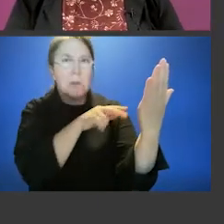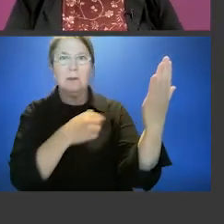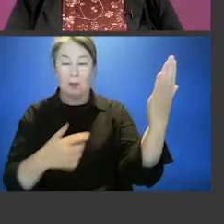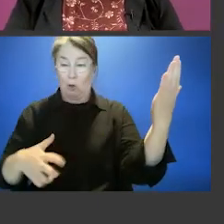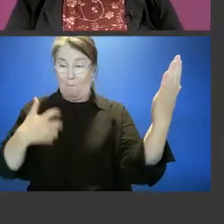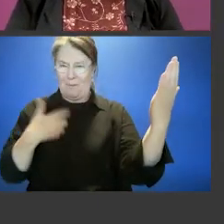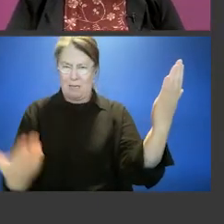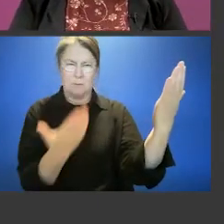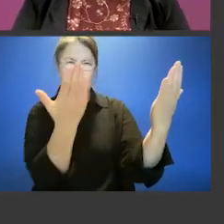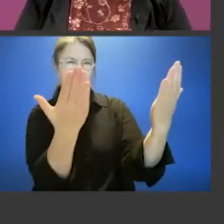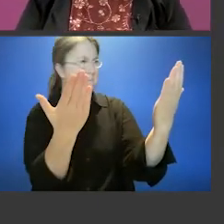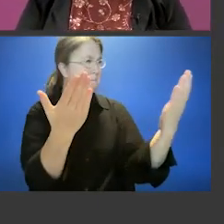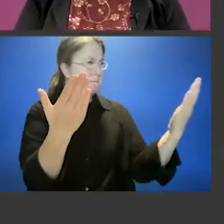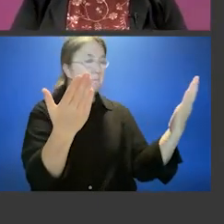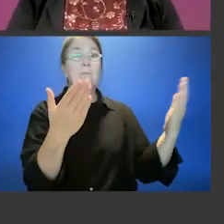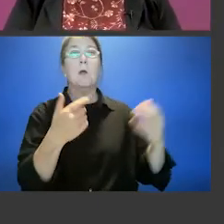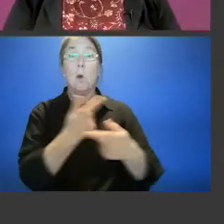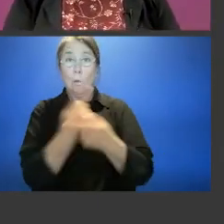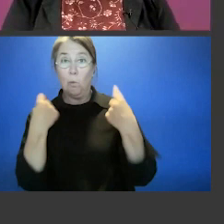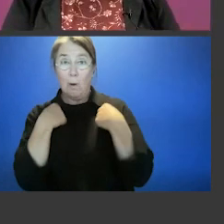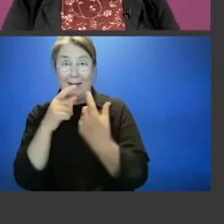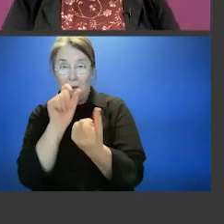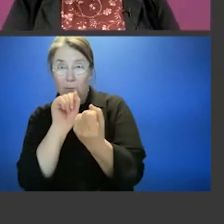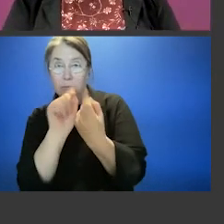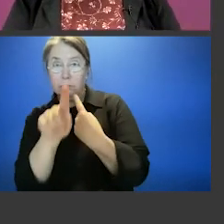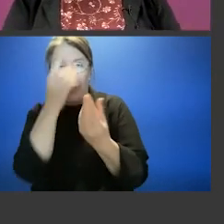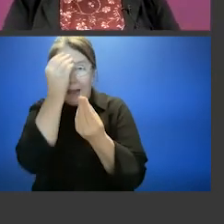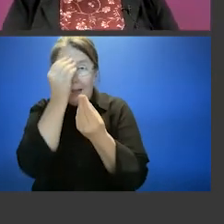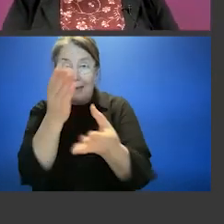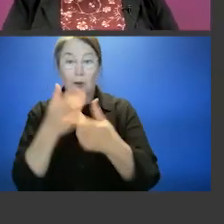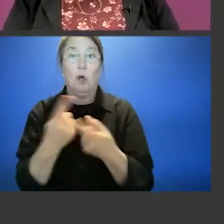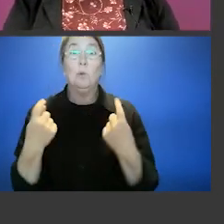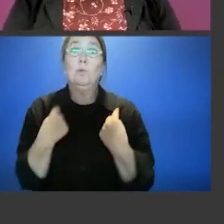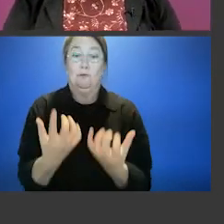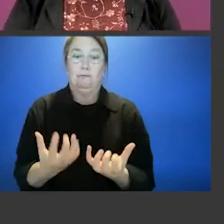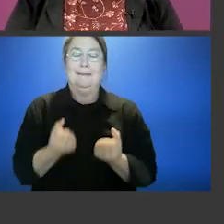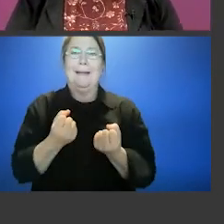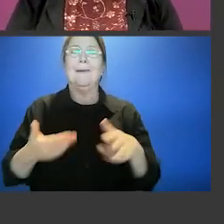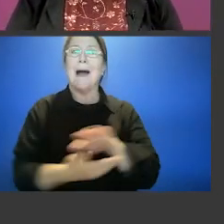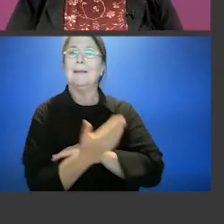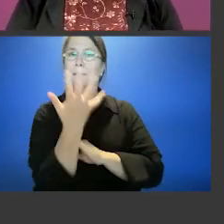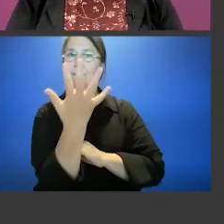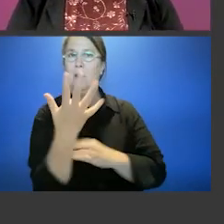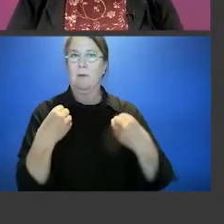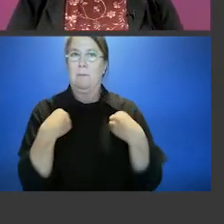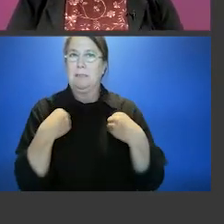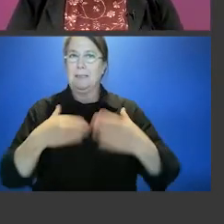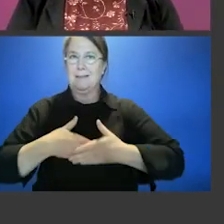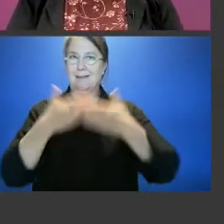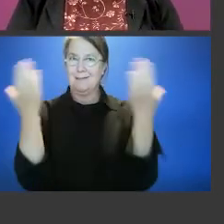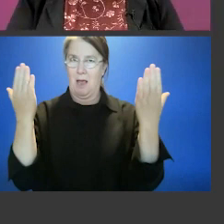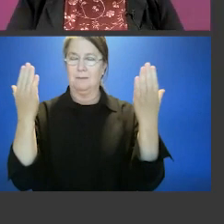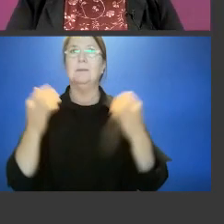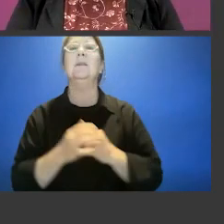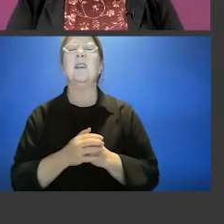Firstly, we acknowledge receipt of the complaint within 5 business days, often it's sooner than that, and provide information about the